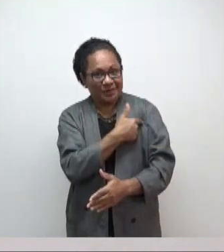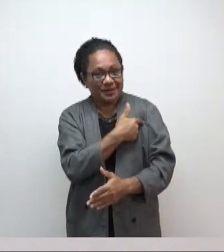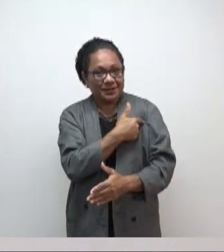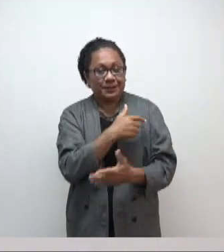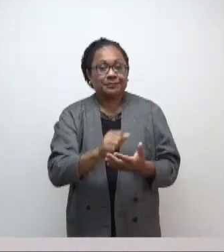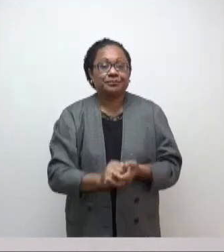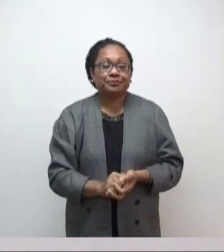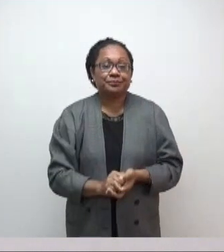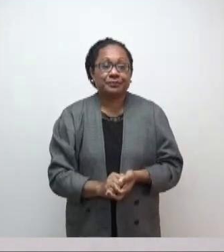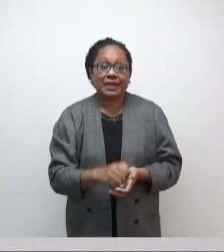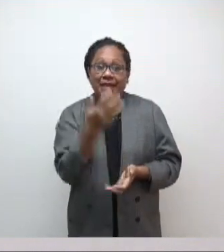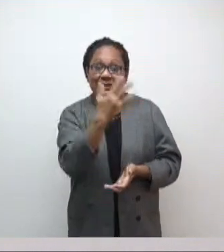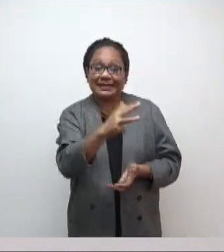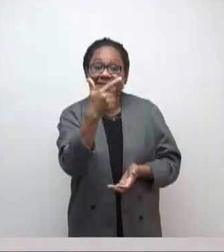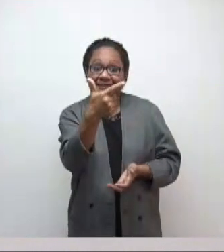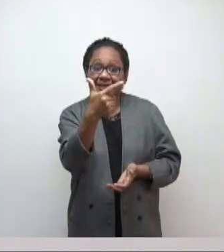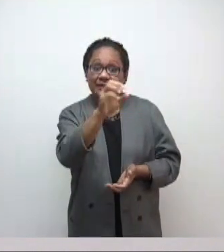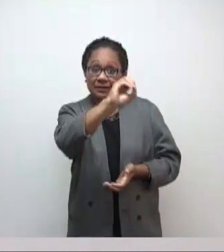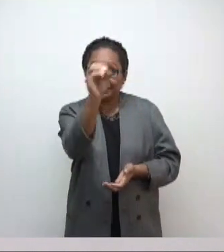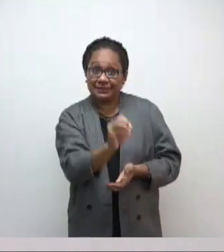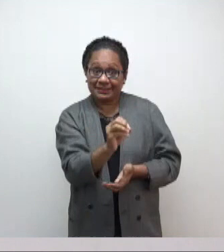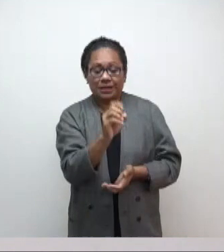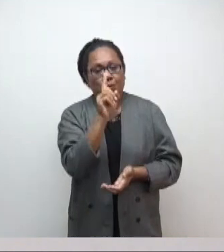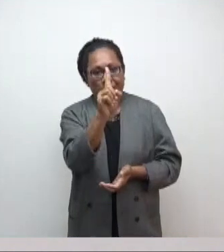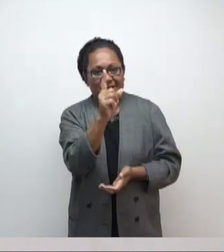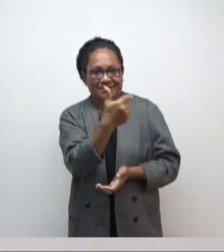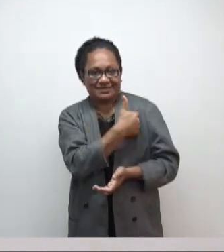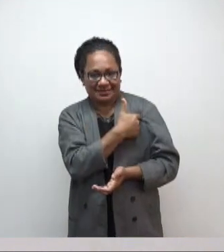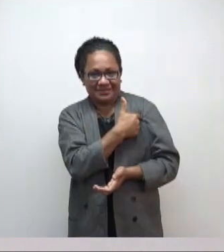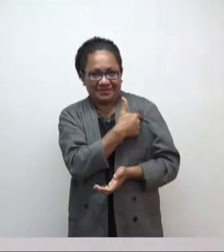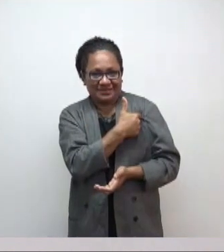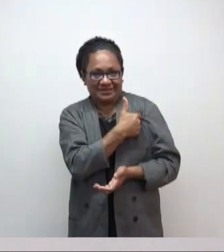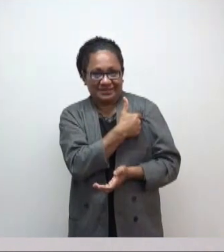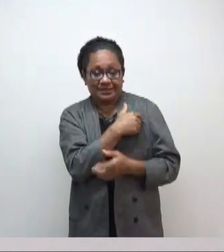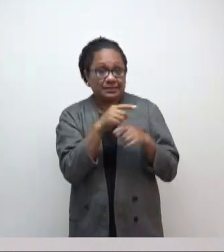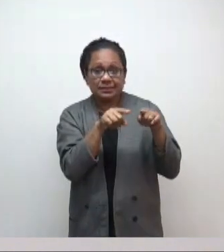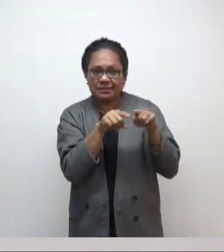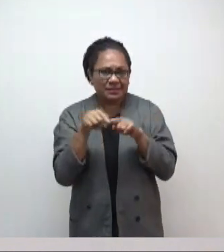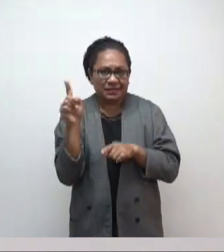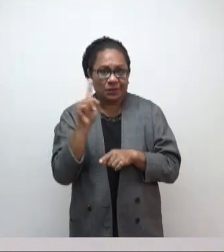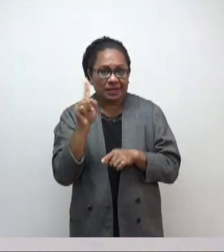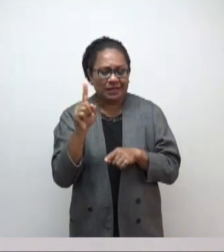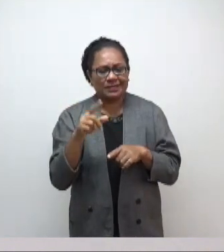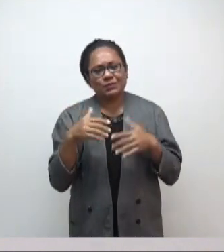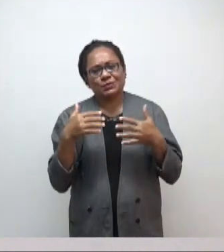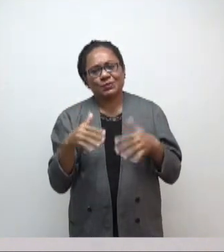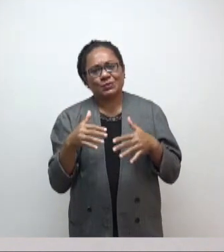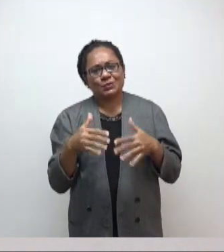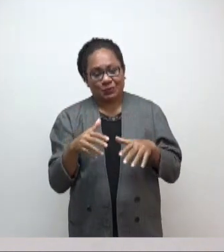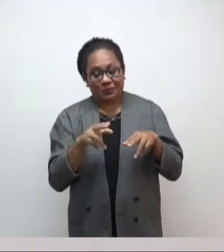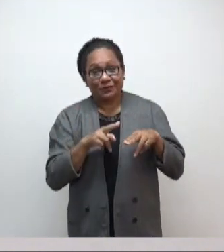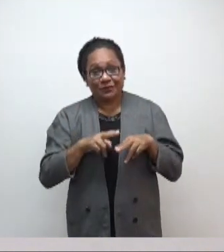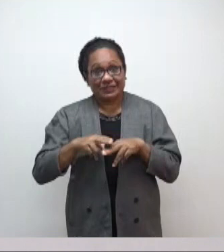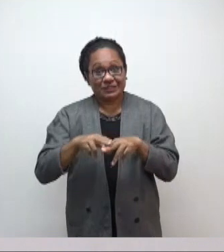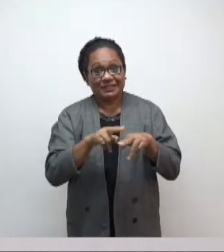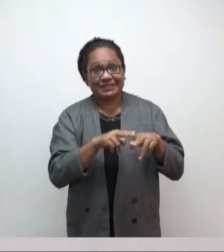97% have received their first dose, meaning that Fiji is quickly becoming one of the safest